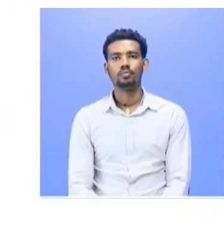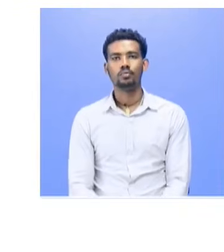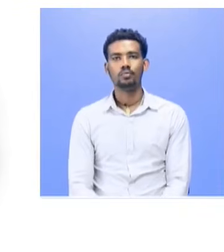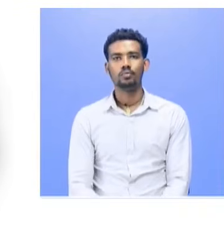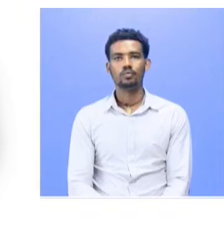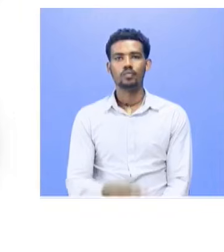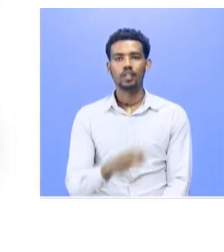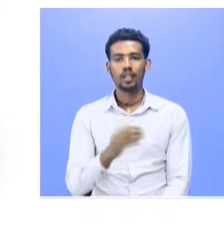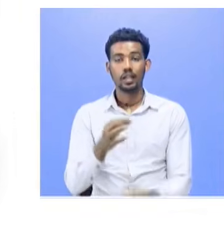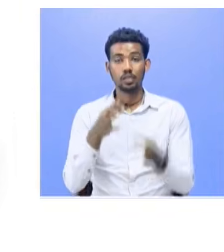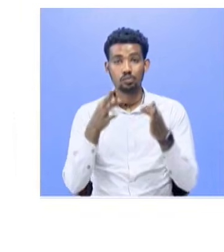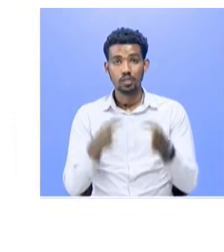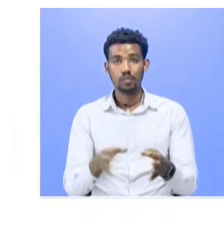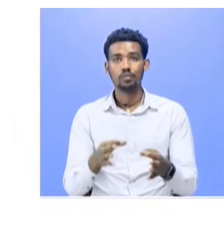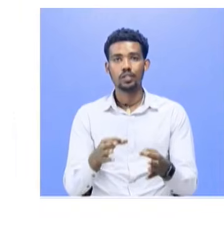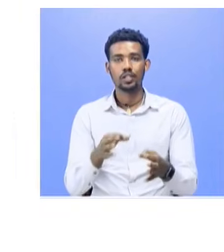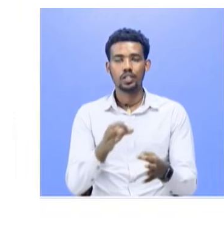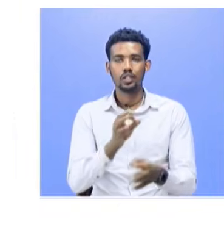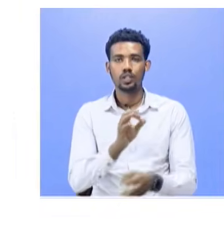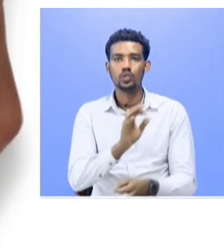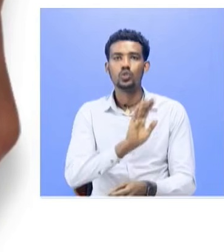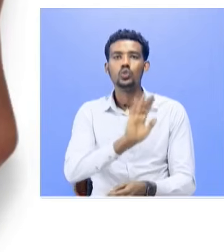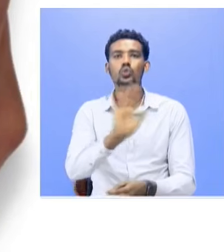and specifically your home,